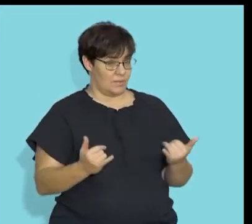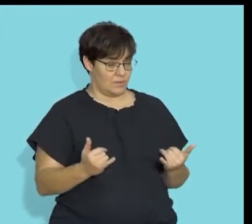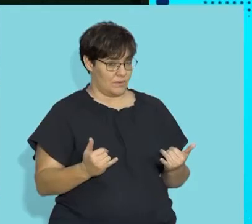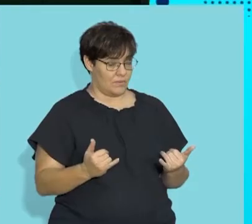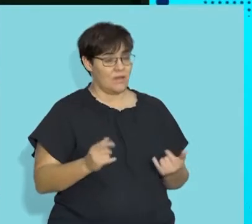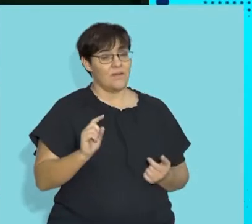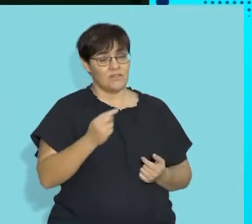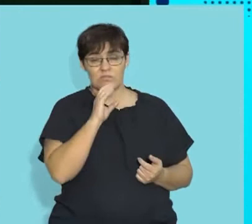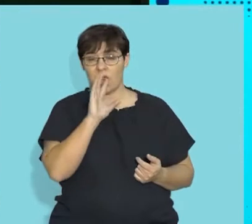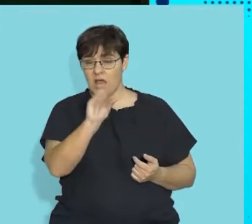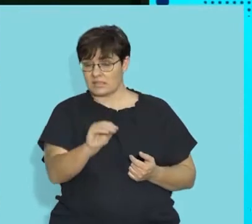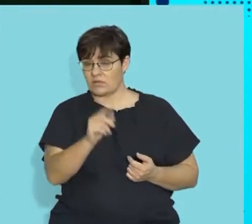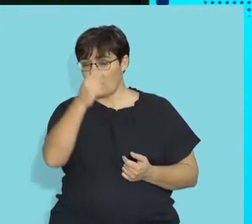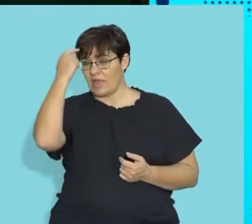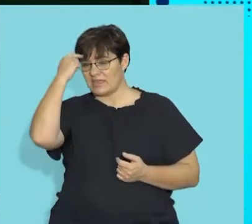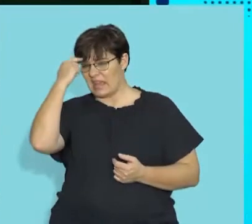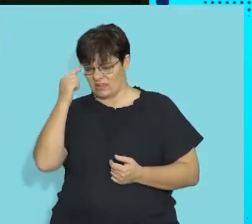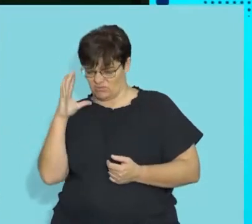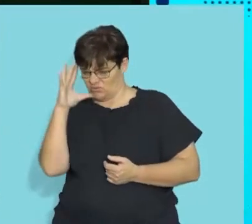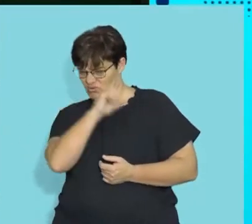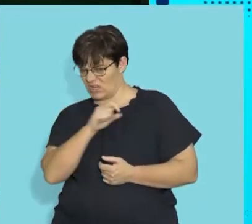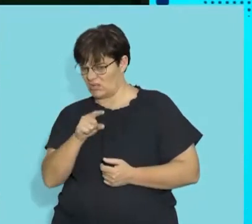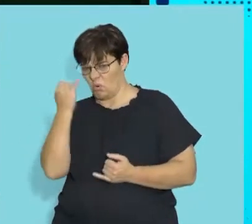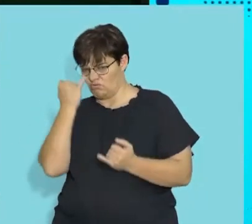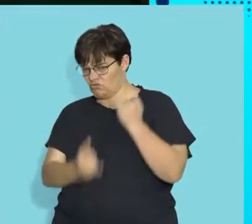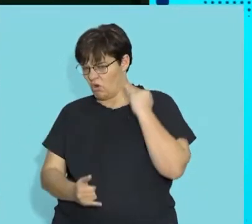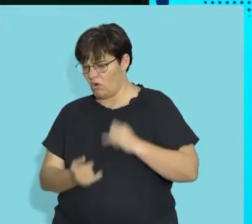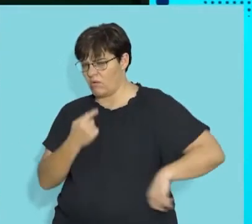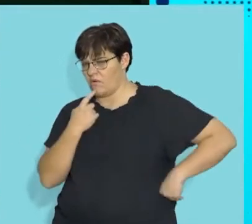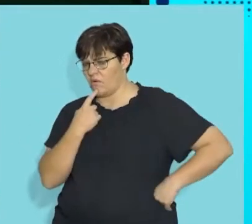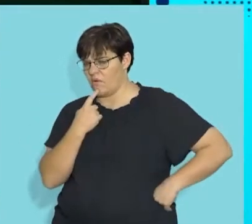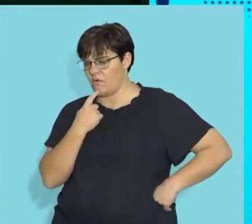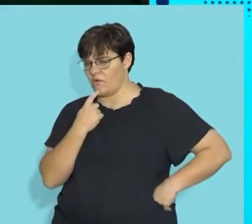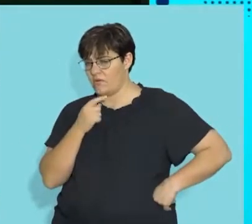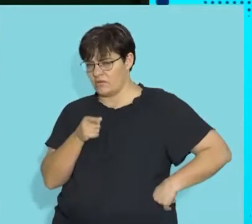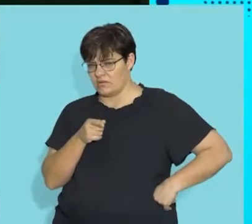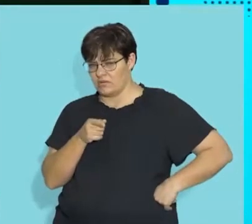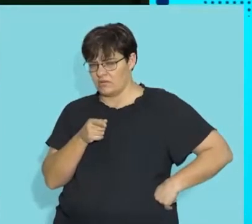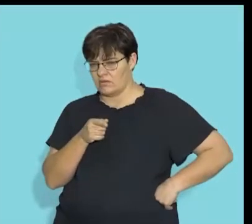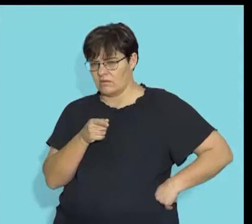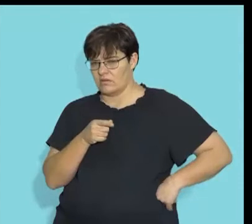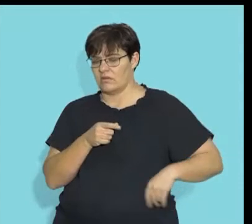point. I'm going to ask if you think there's anything a bit weird or incorrect with what's on the board.